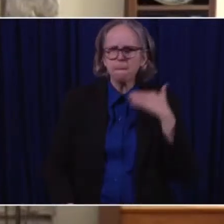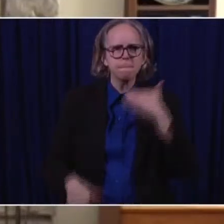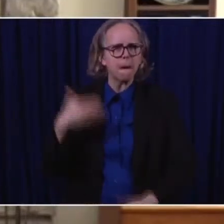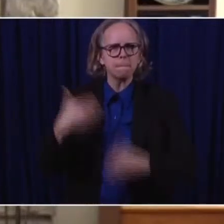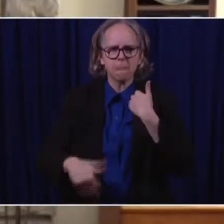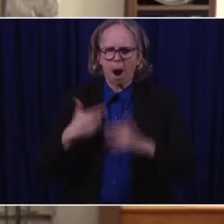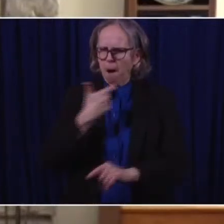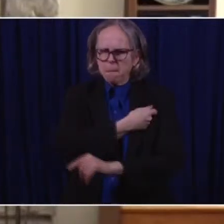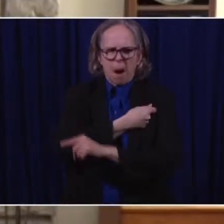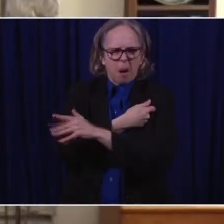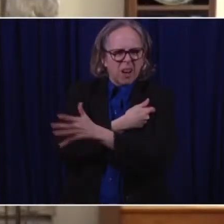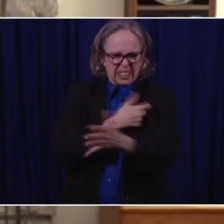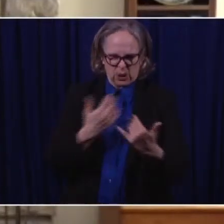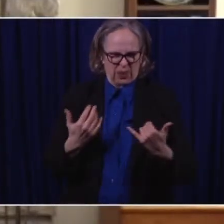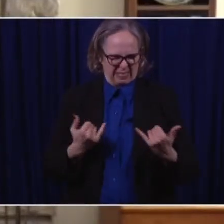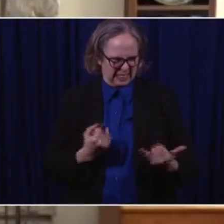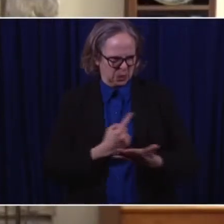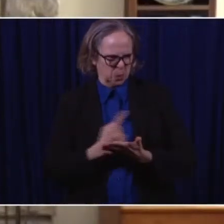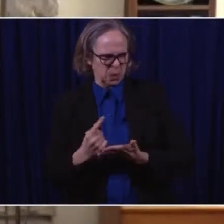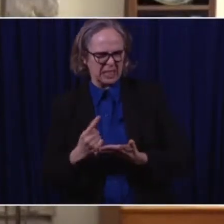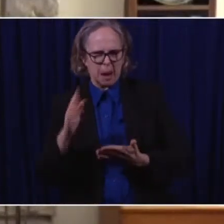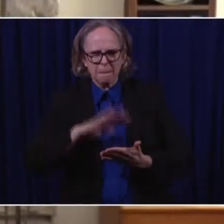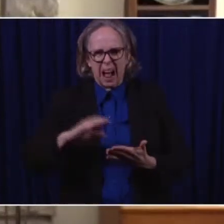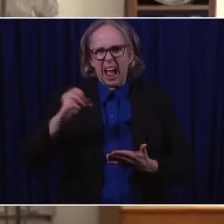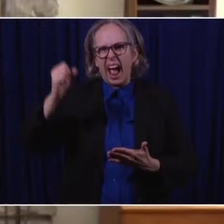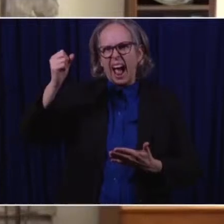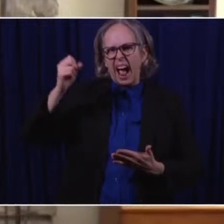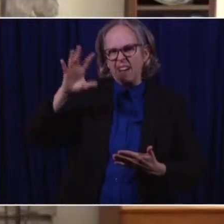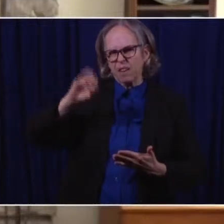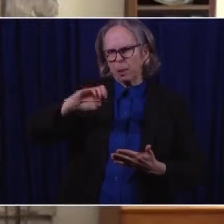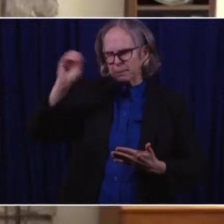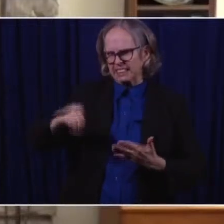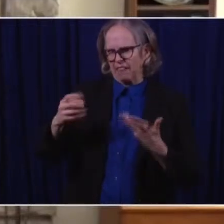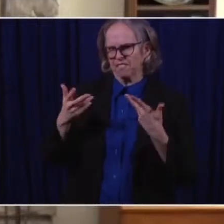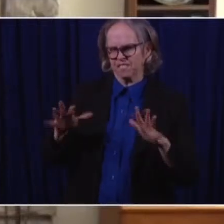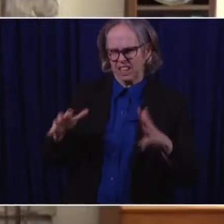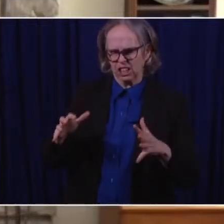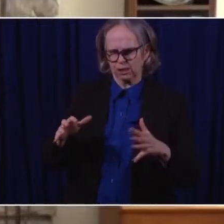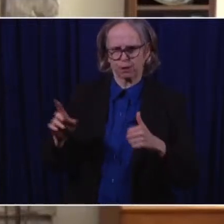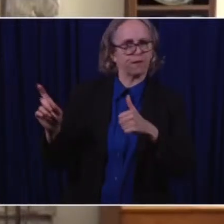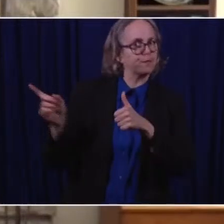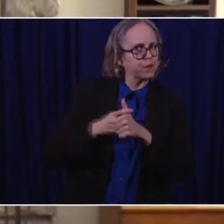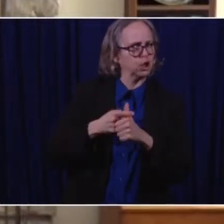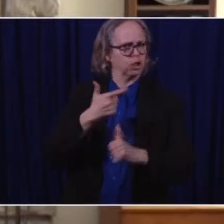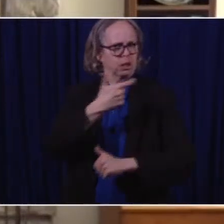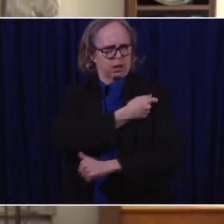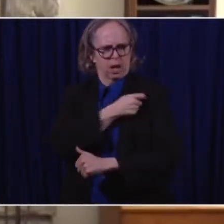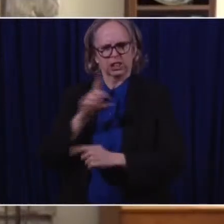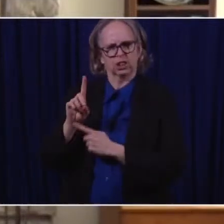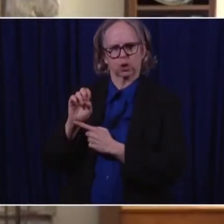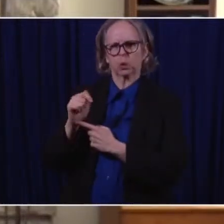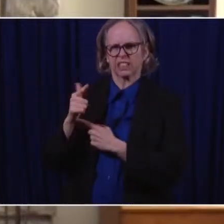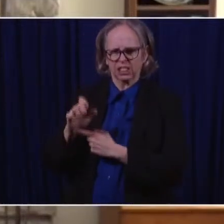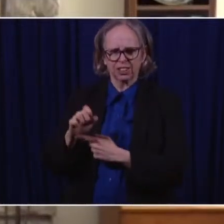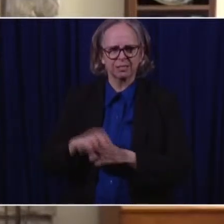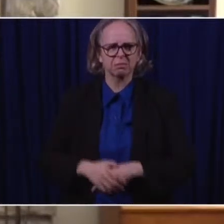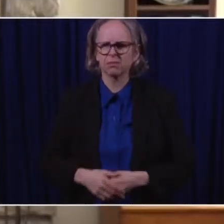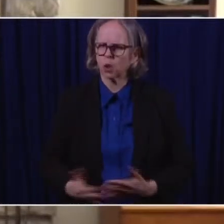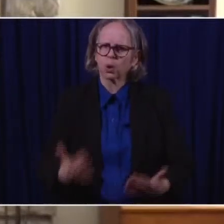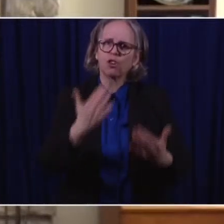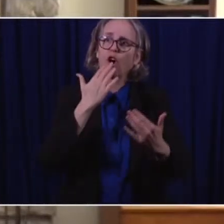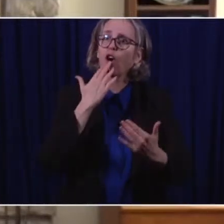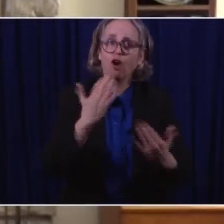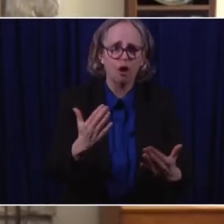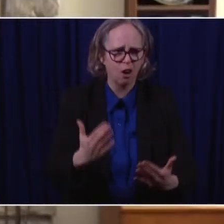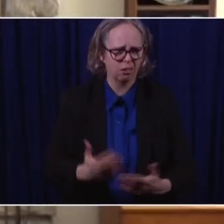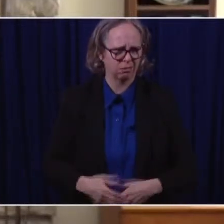through vaccinating in the personnel in our schools across the state. So big job. It's going well.